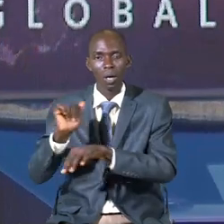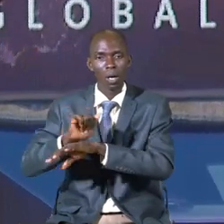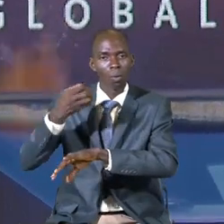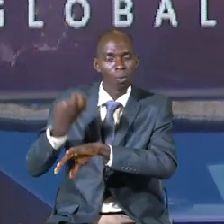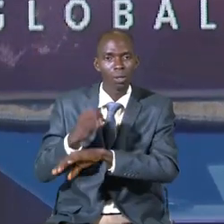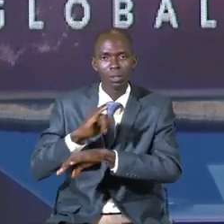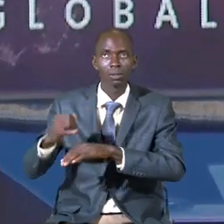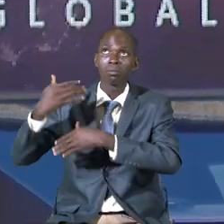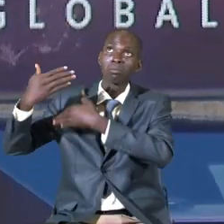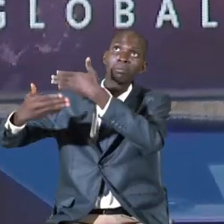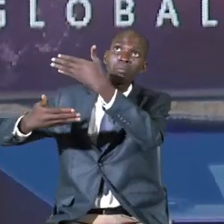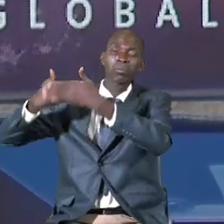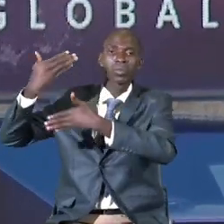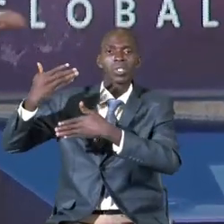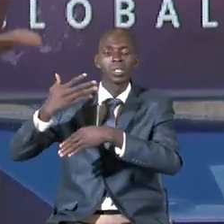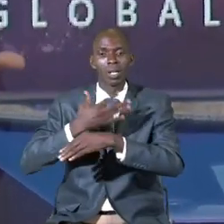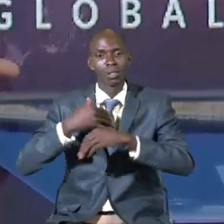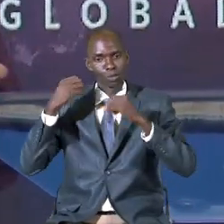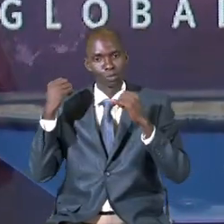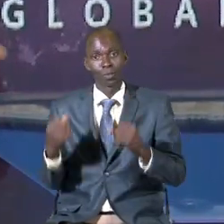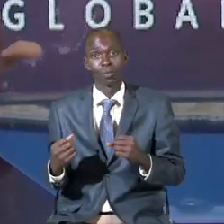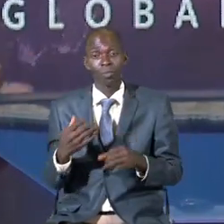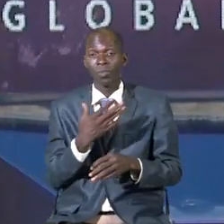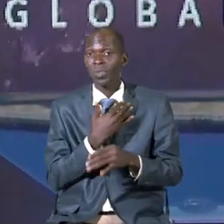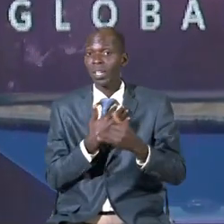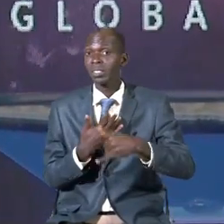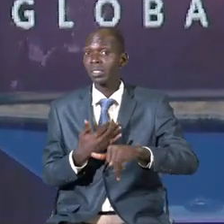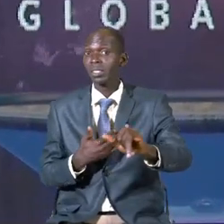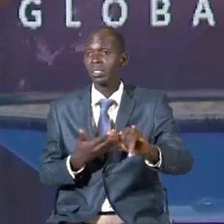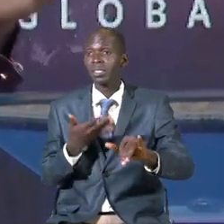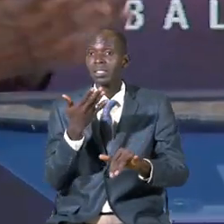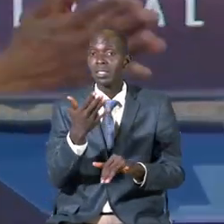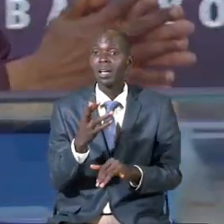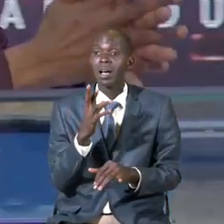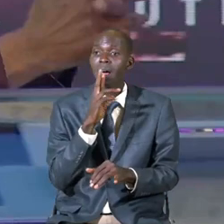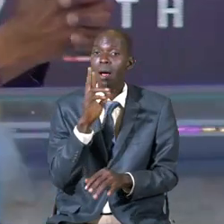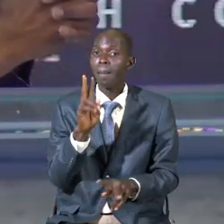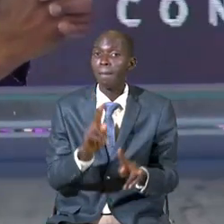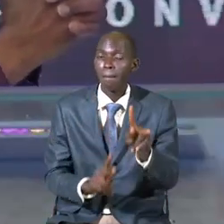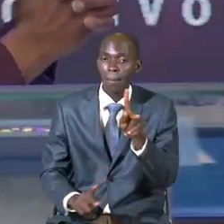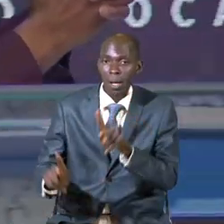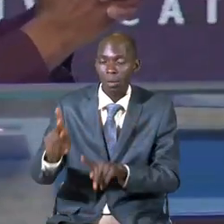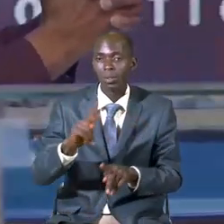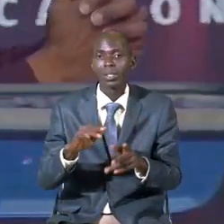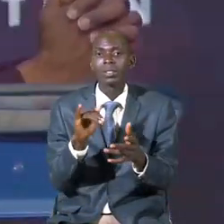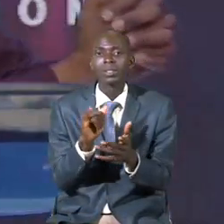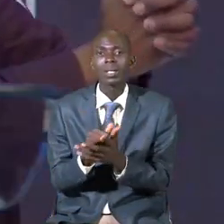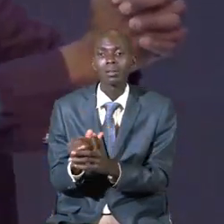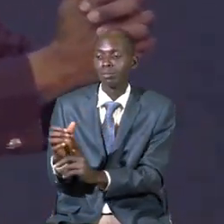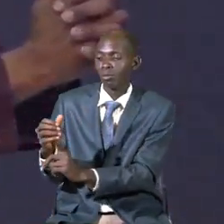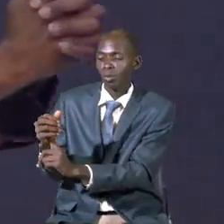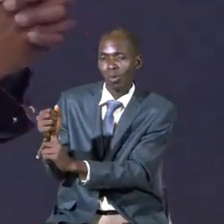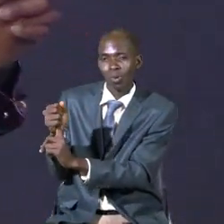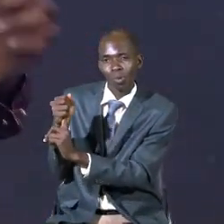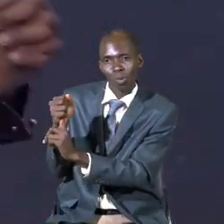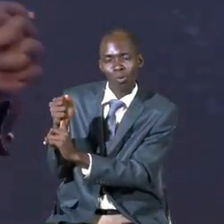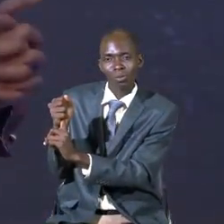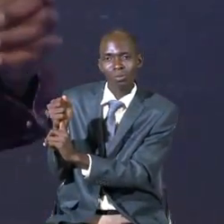enviable and yet there are people that hold on to tradition